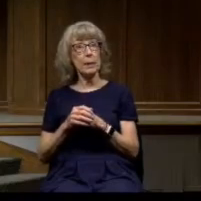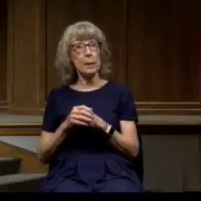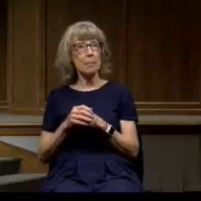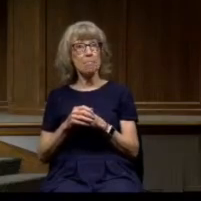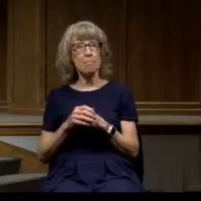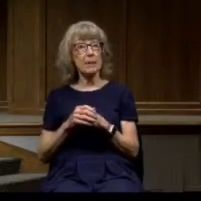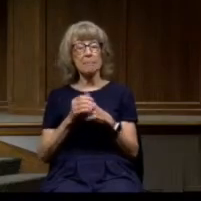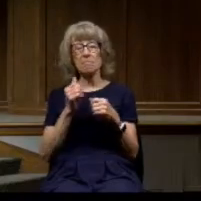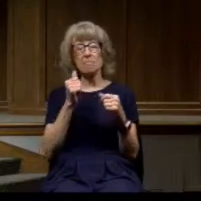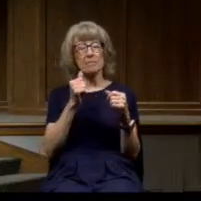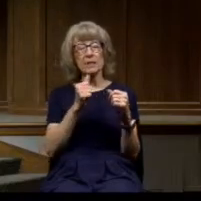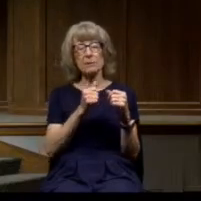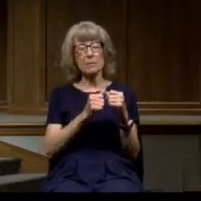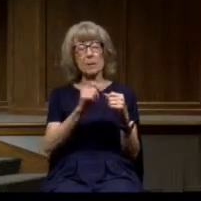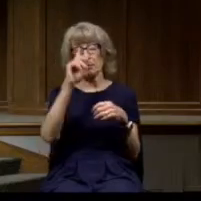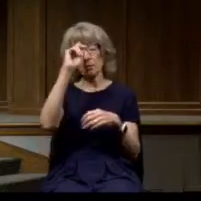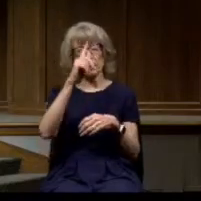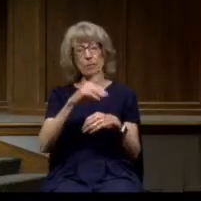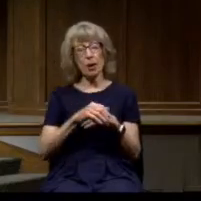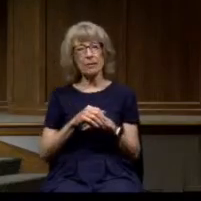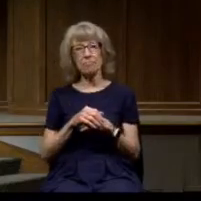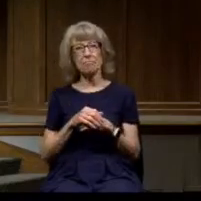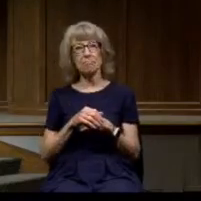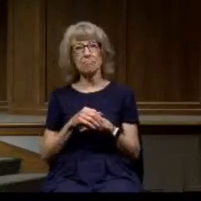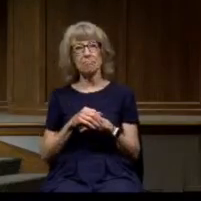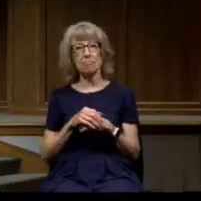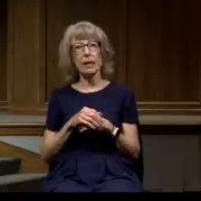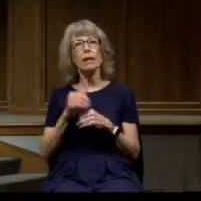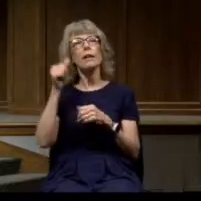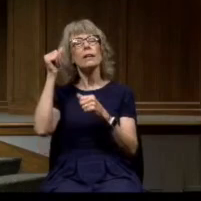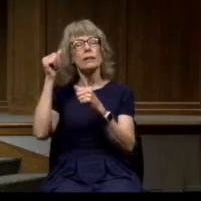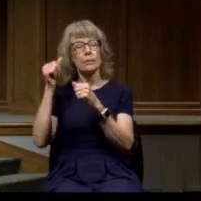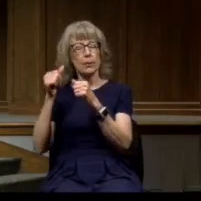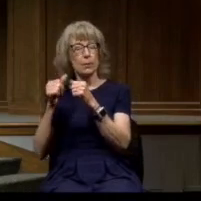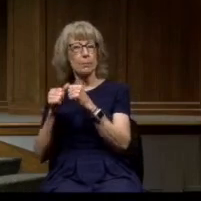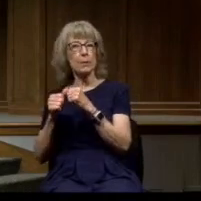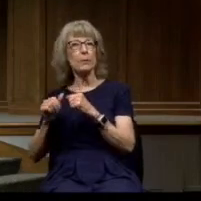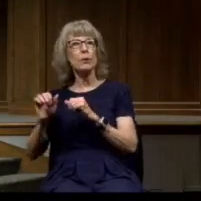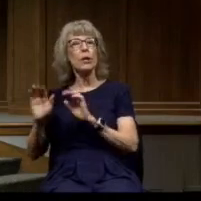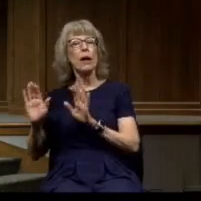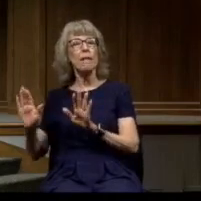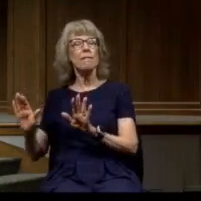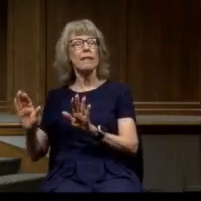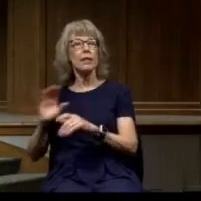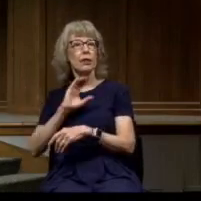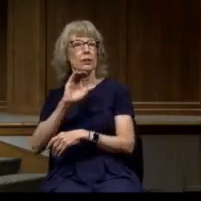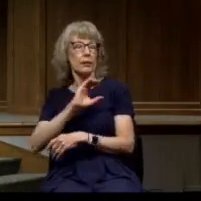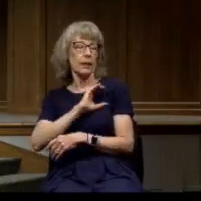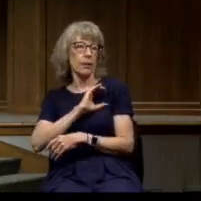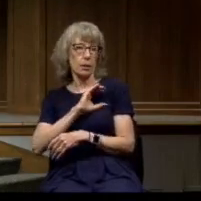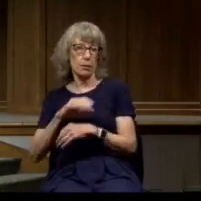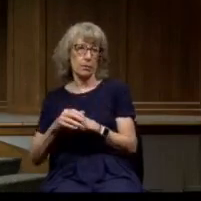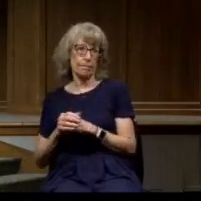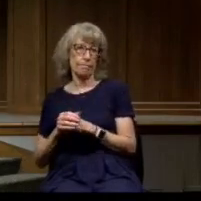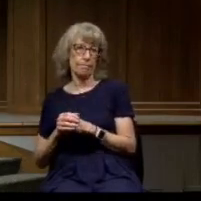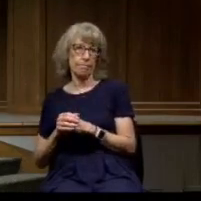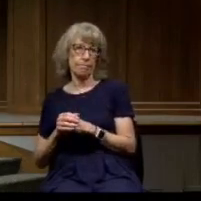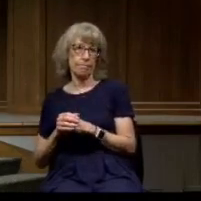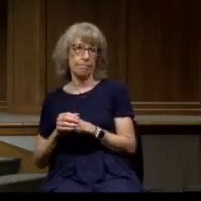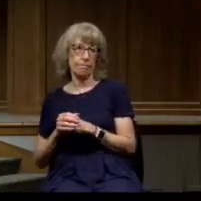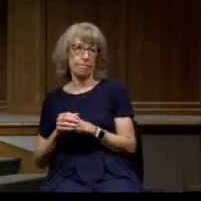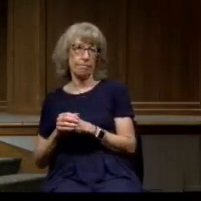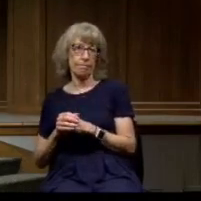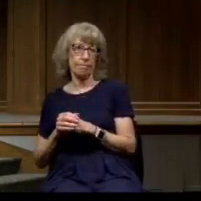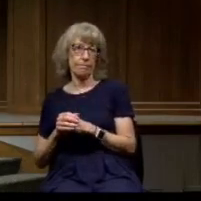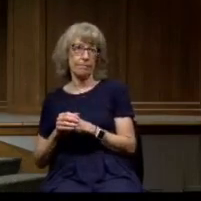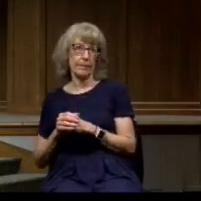their lack of character. They were geniuses in their own right, but they didn't know how to treat each other. And so here's what's